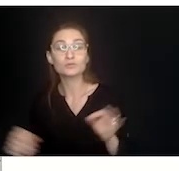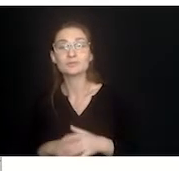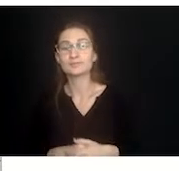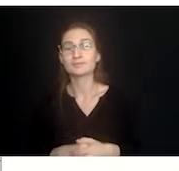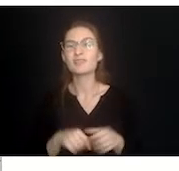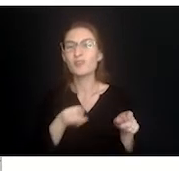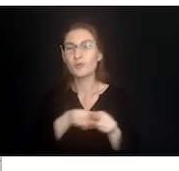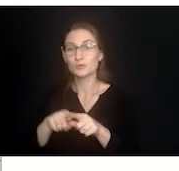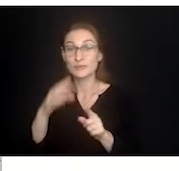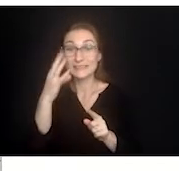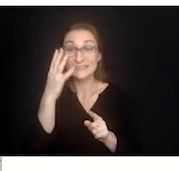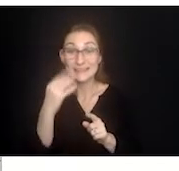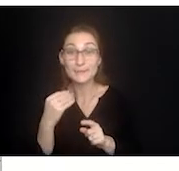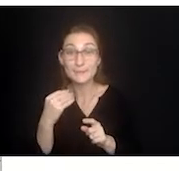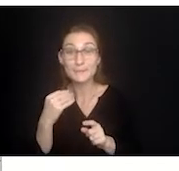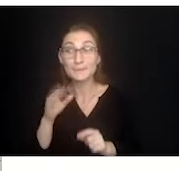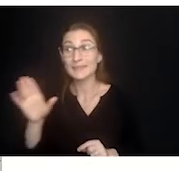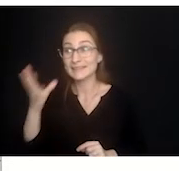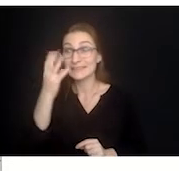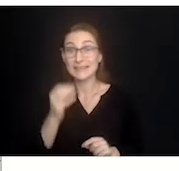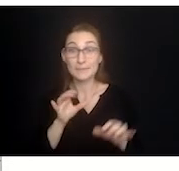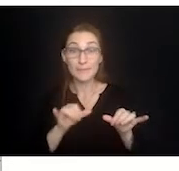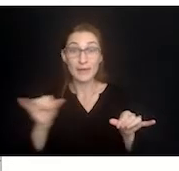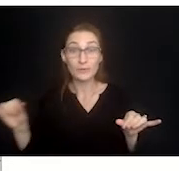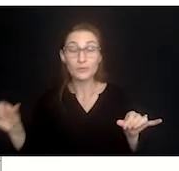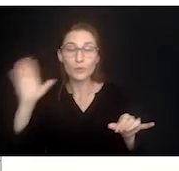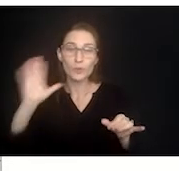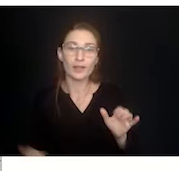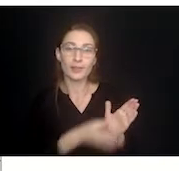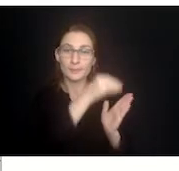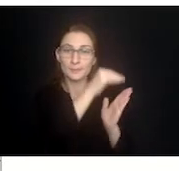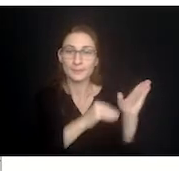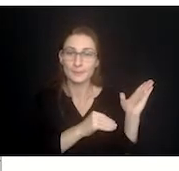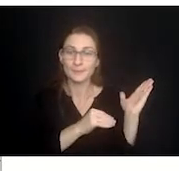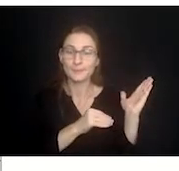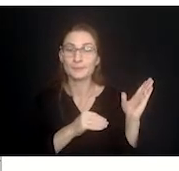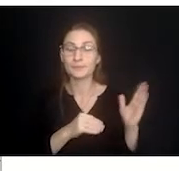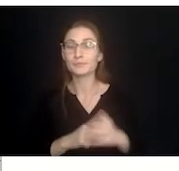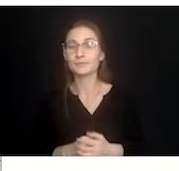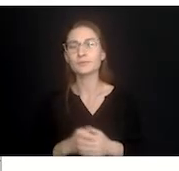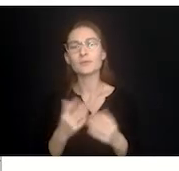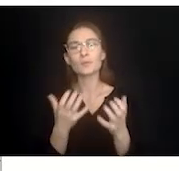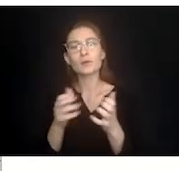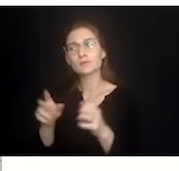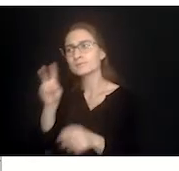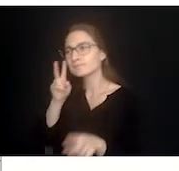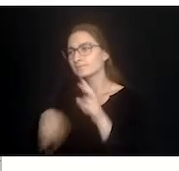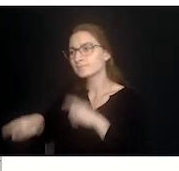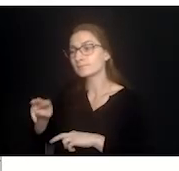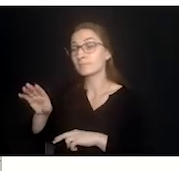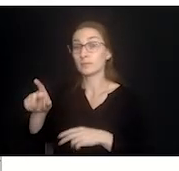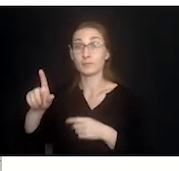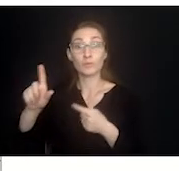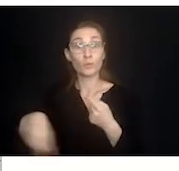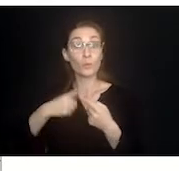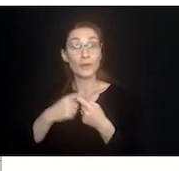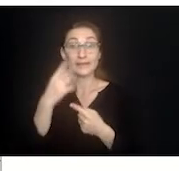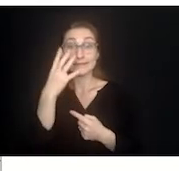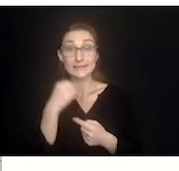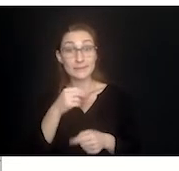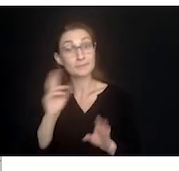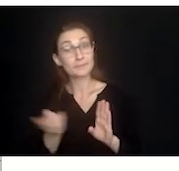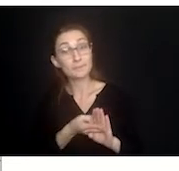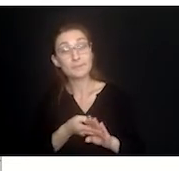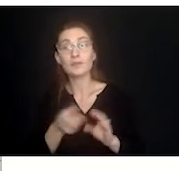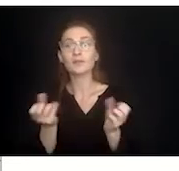keep track of his sleep habits. You'll notice that on the form on the bottom there. Because when he goes to sleep, we want to keep track of when he